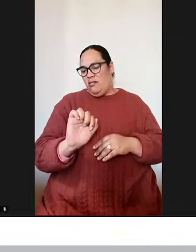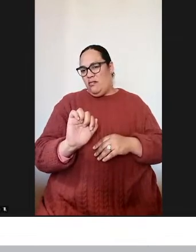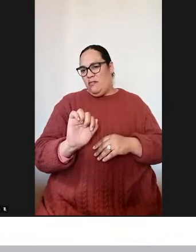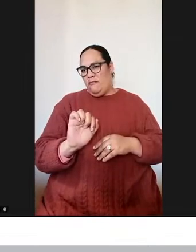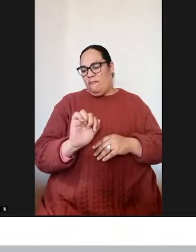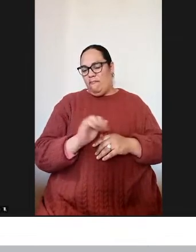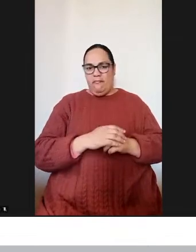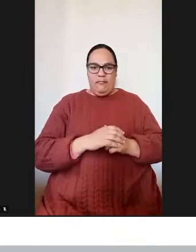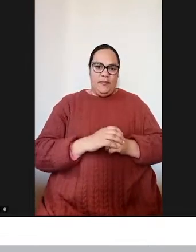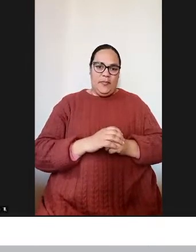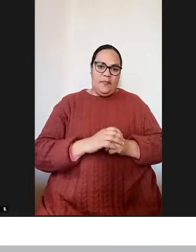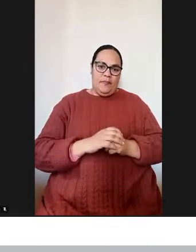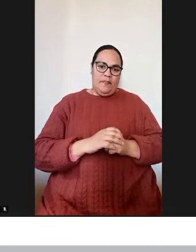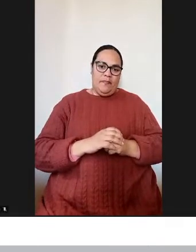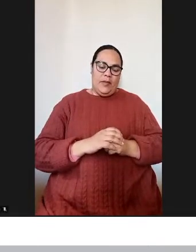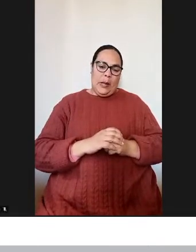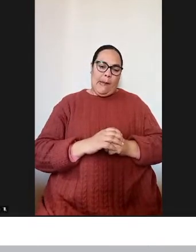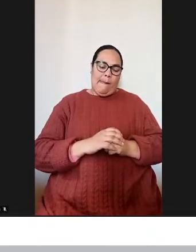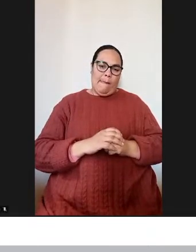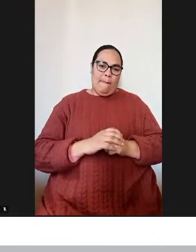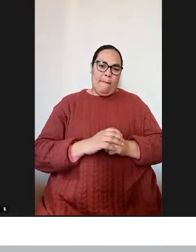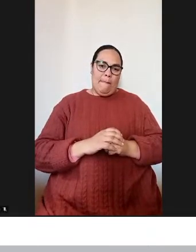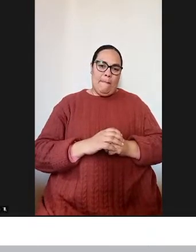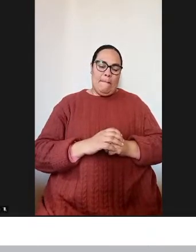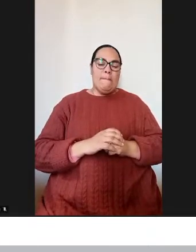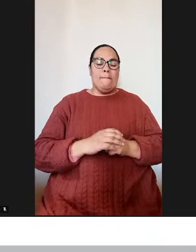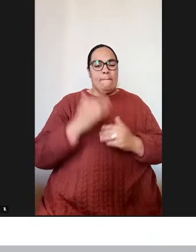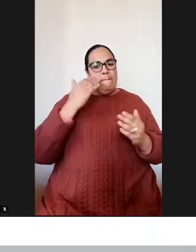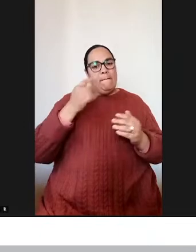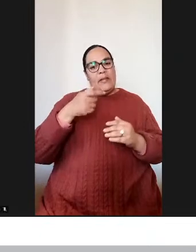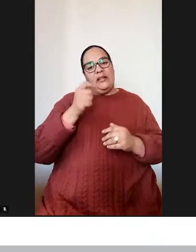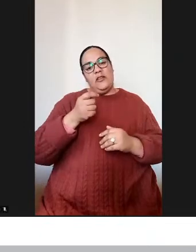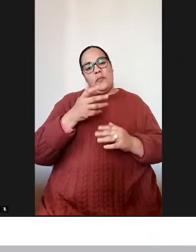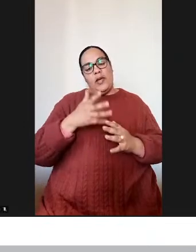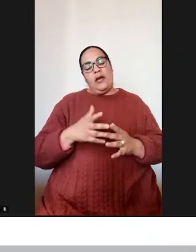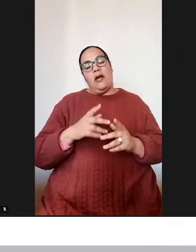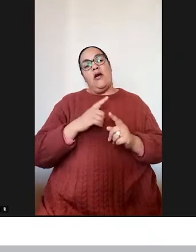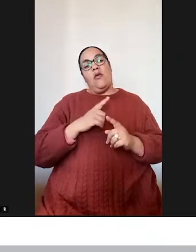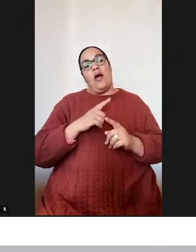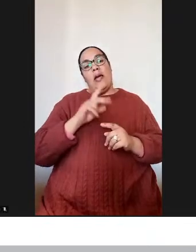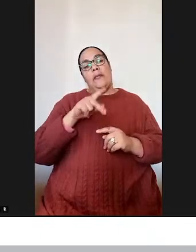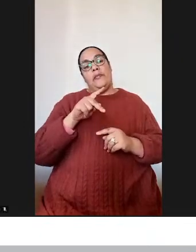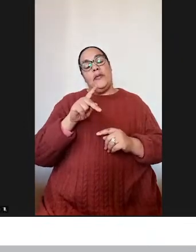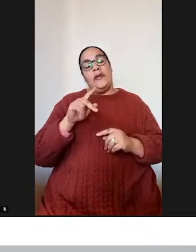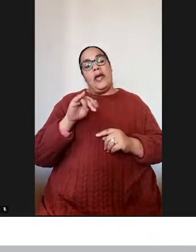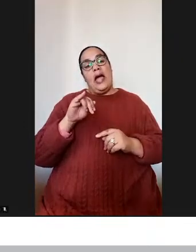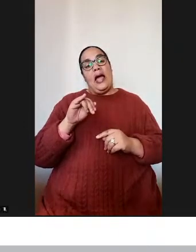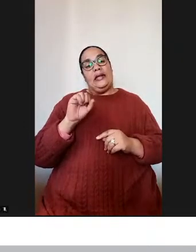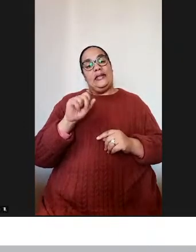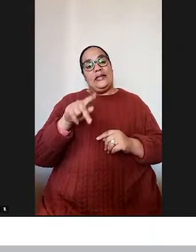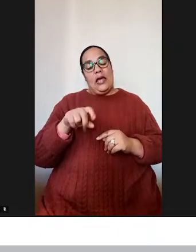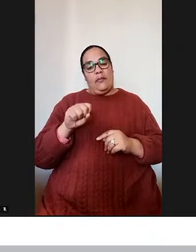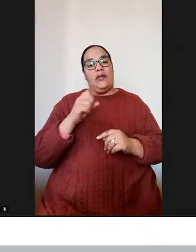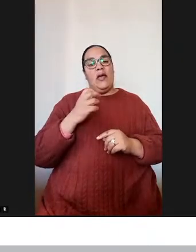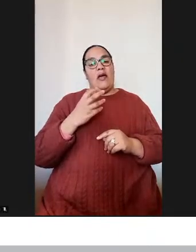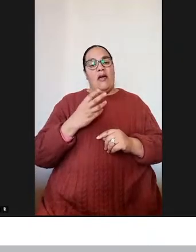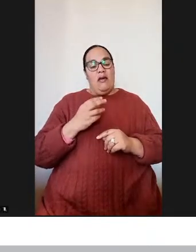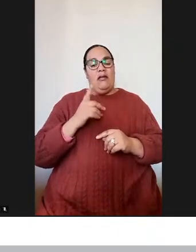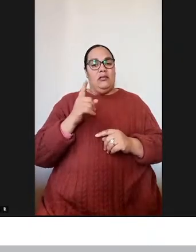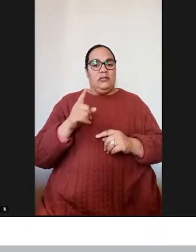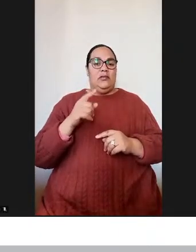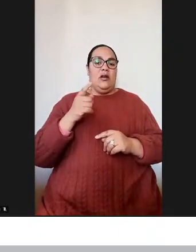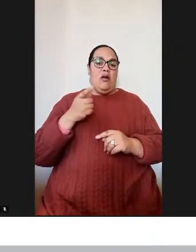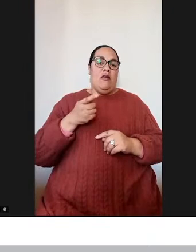Through you, Chair, Speaker, ultimately in terms of the PPI SEPs is under the auspice of the